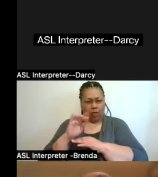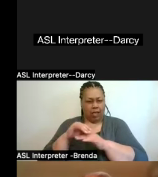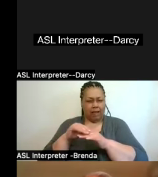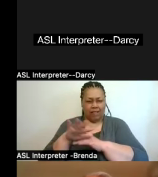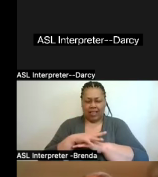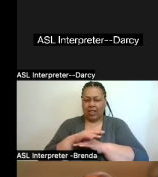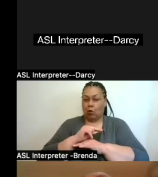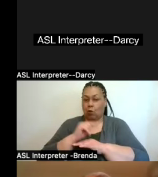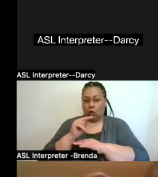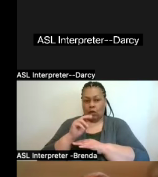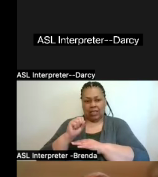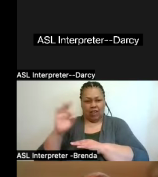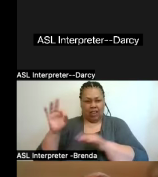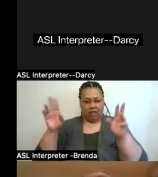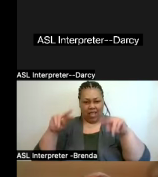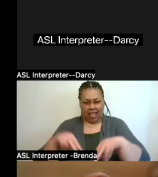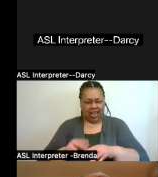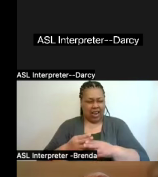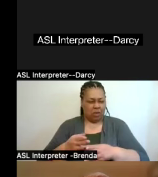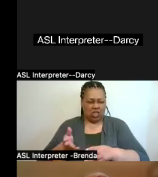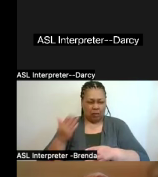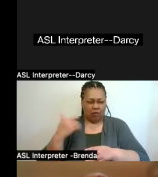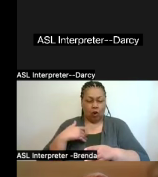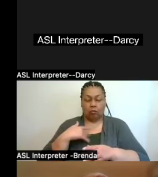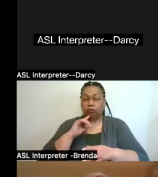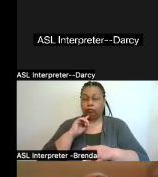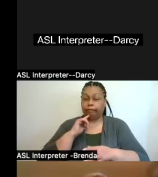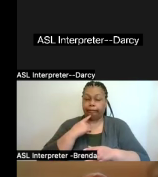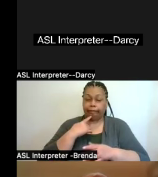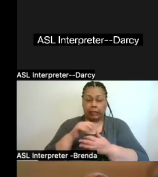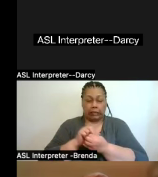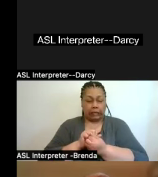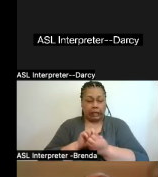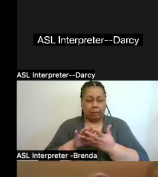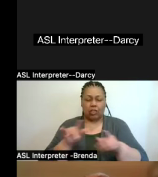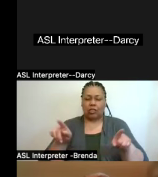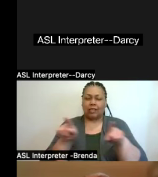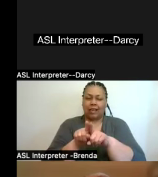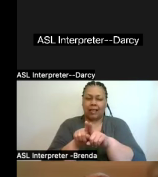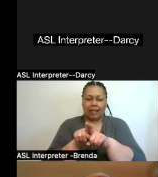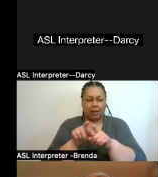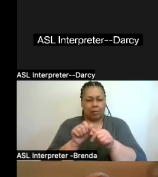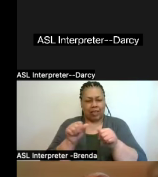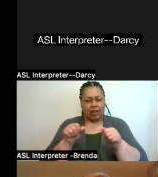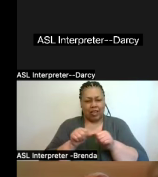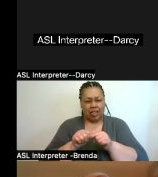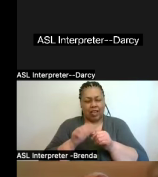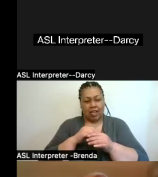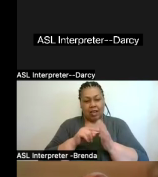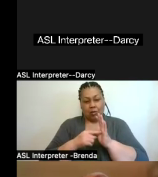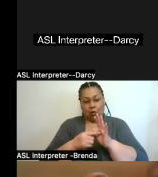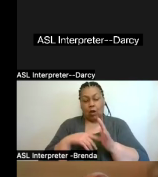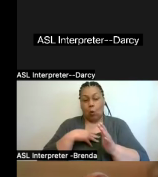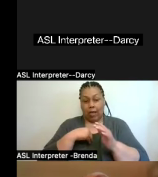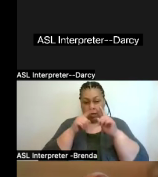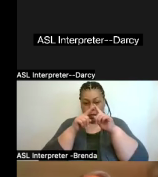before, had severe damage in the same area. So I'm showing in the white hatch